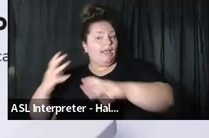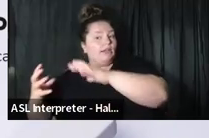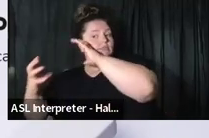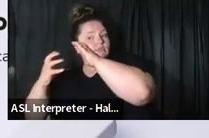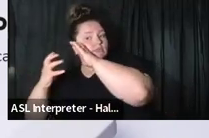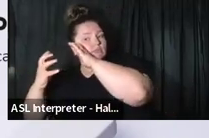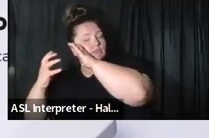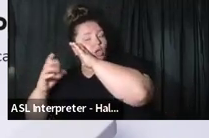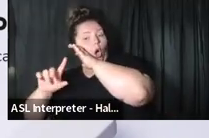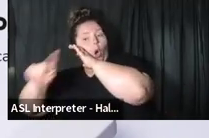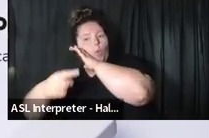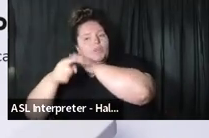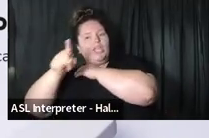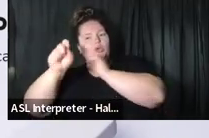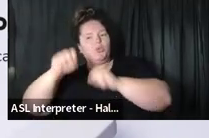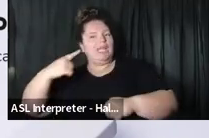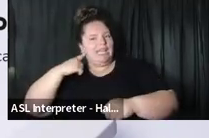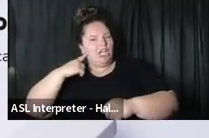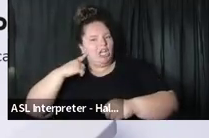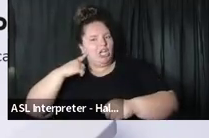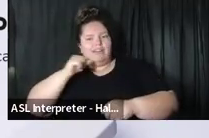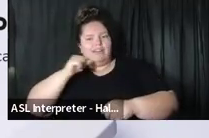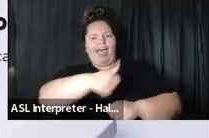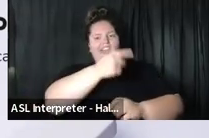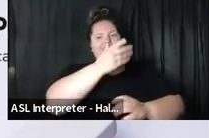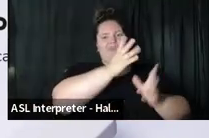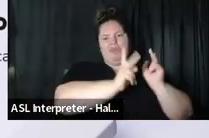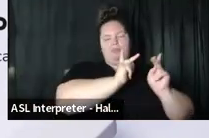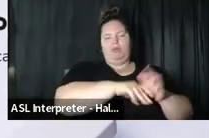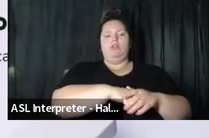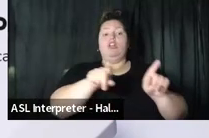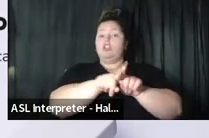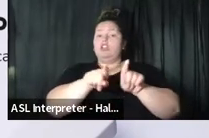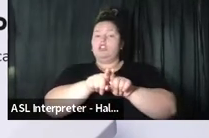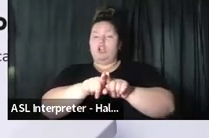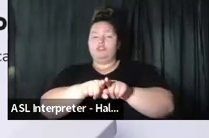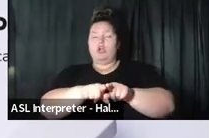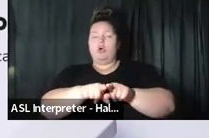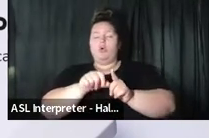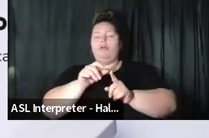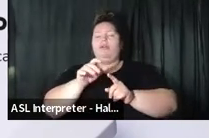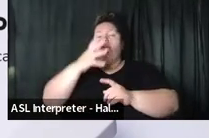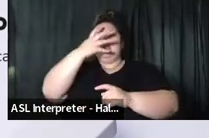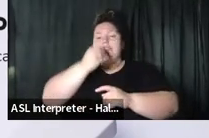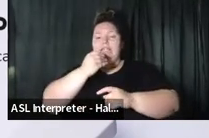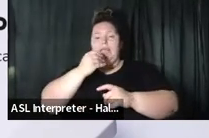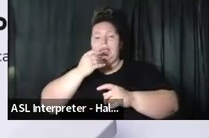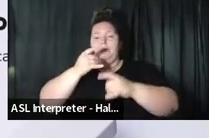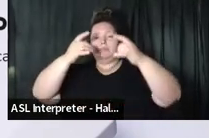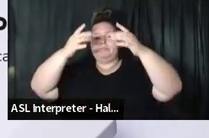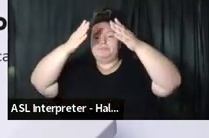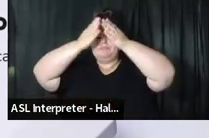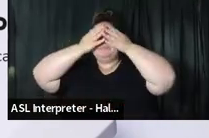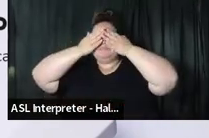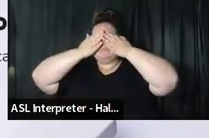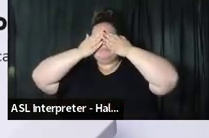people. There's also a sleep mask, which is like a sleep band, headphones, and same idea where it's supposed to only